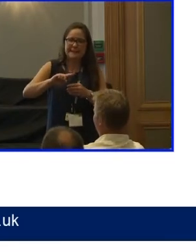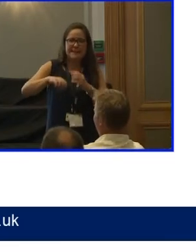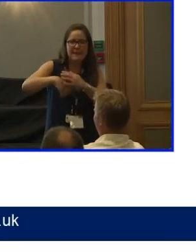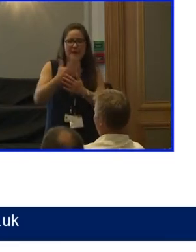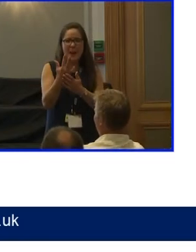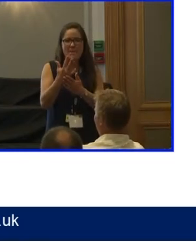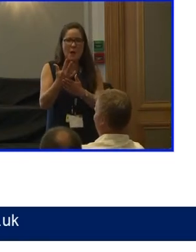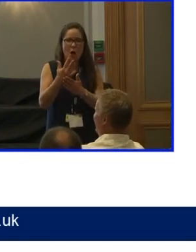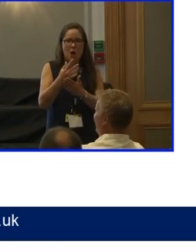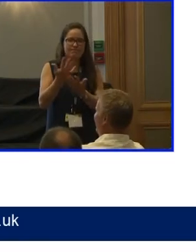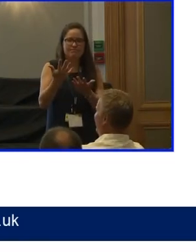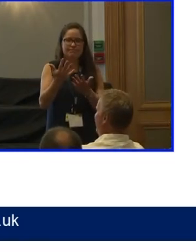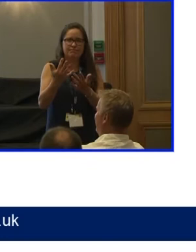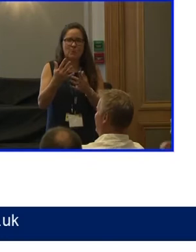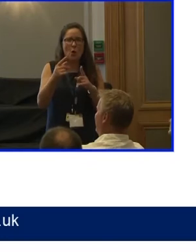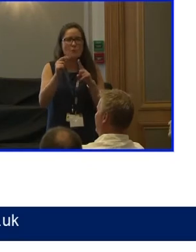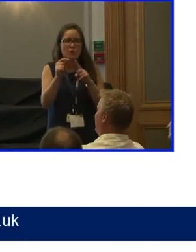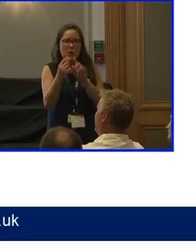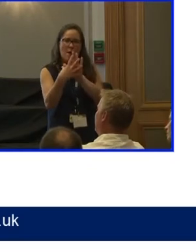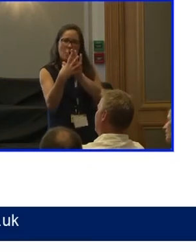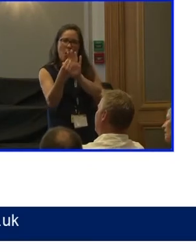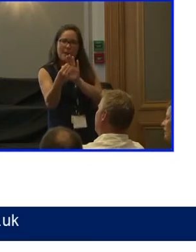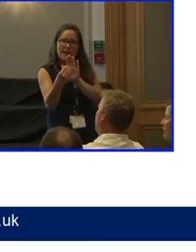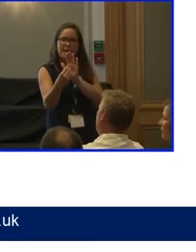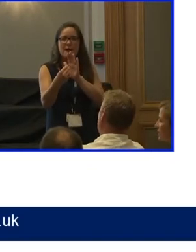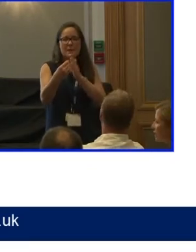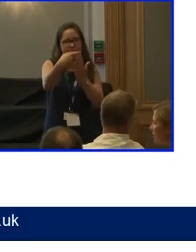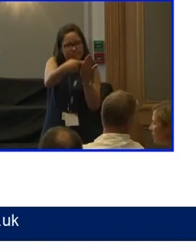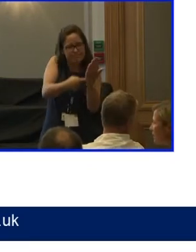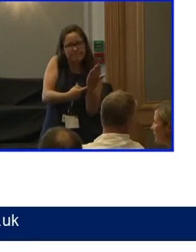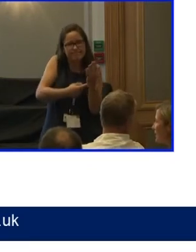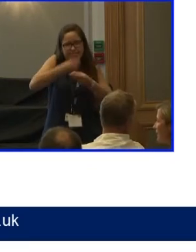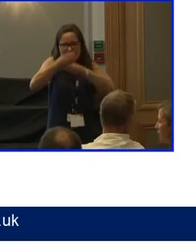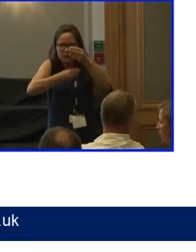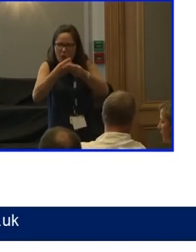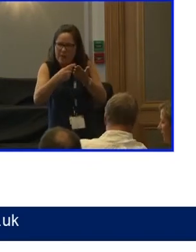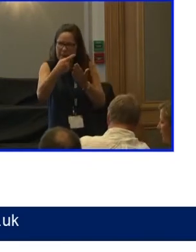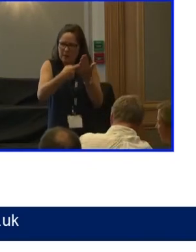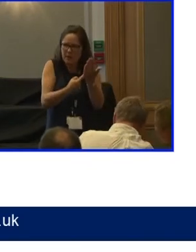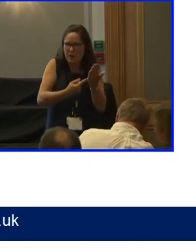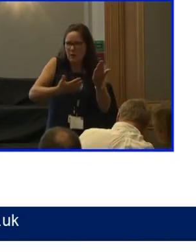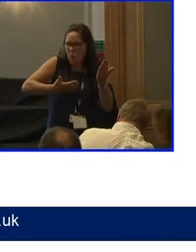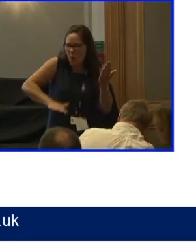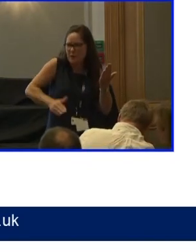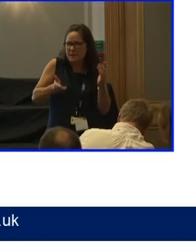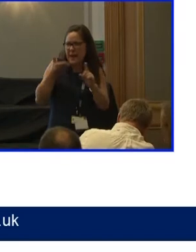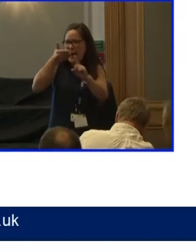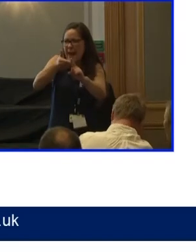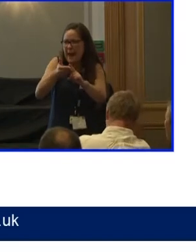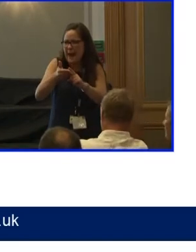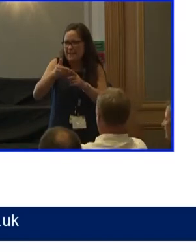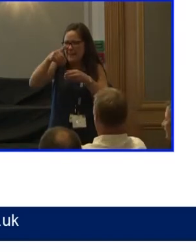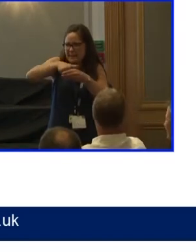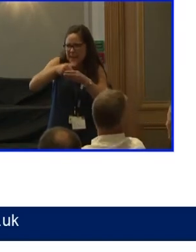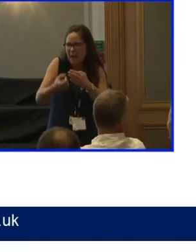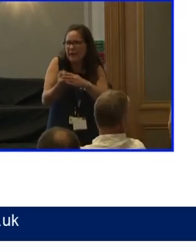is essentially a document that provides a full description of the intended activities of a particular trial, all the